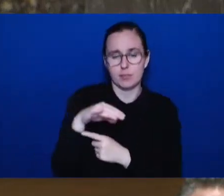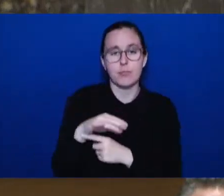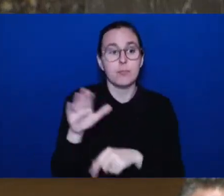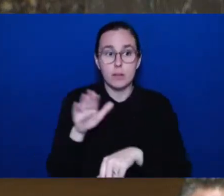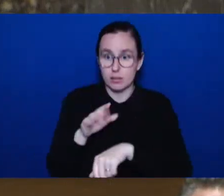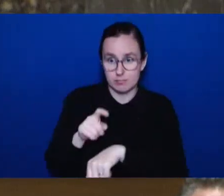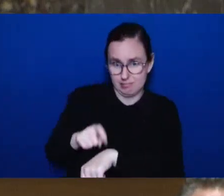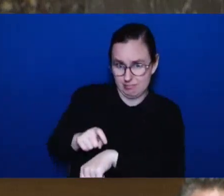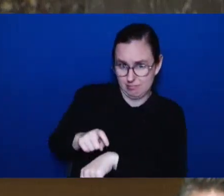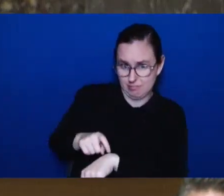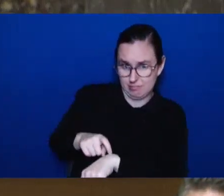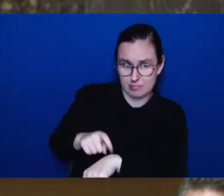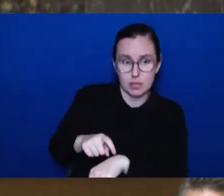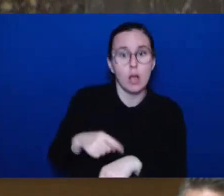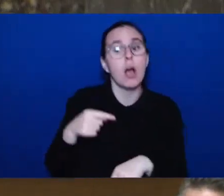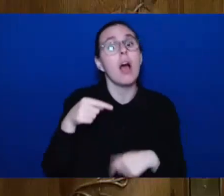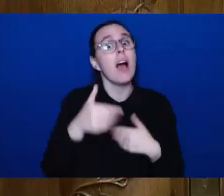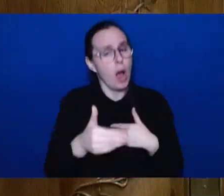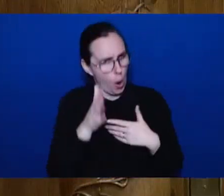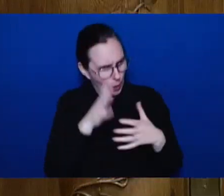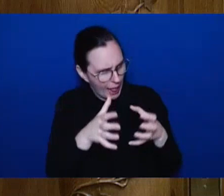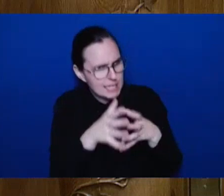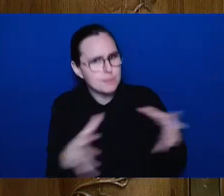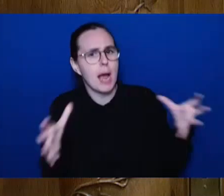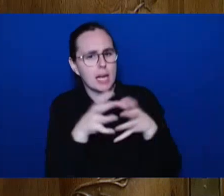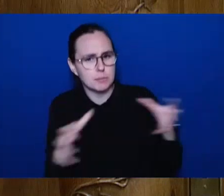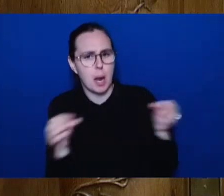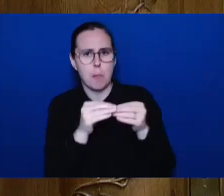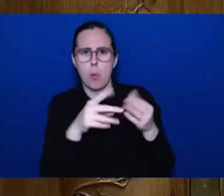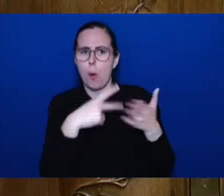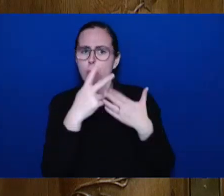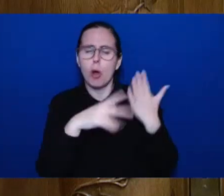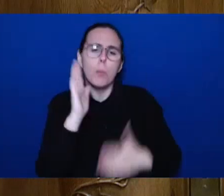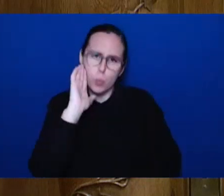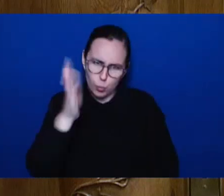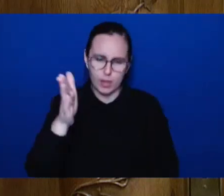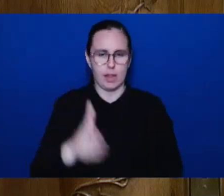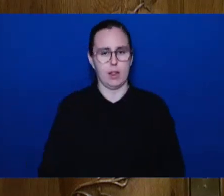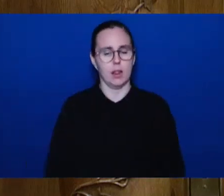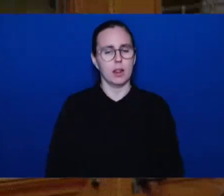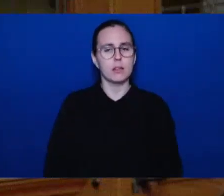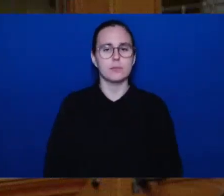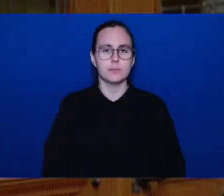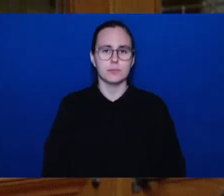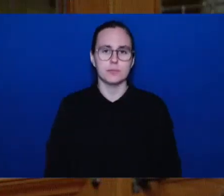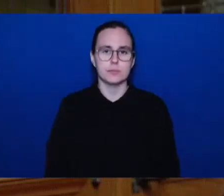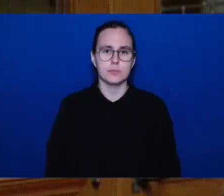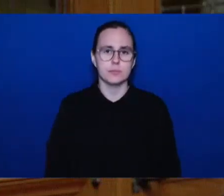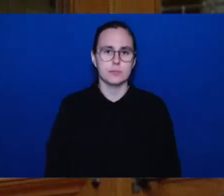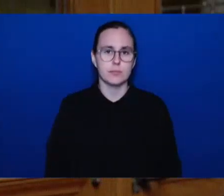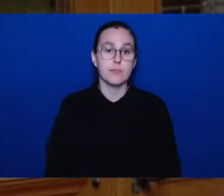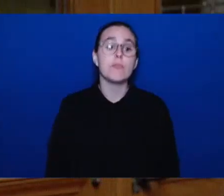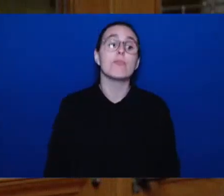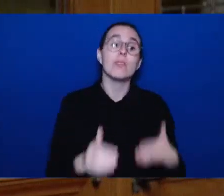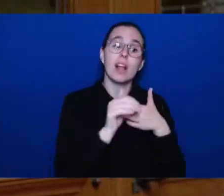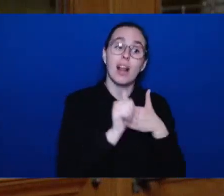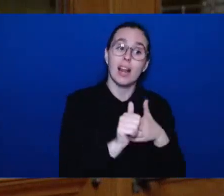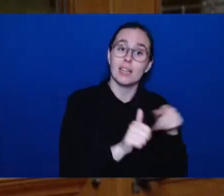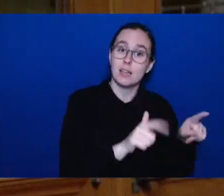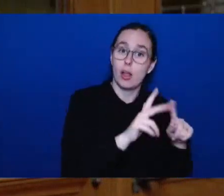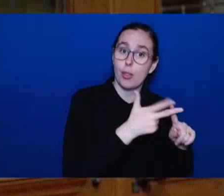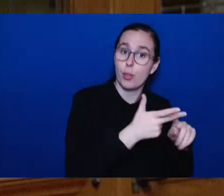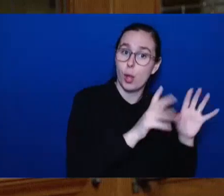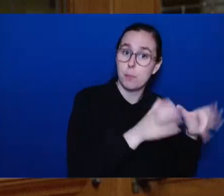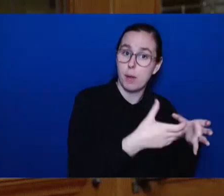those programs. Leader of the third party, supplemental. Thank you, Honourable Speaker. The Abbott-Chapman report that the Minister references, the